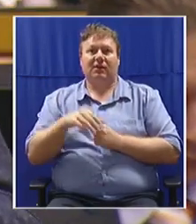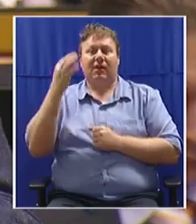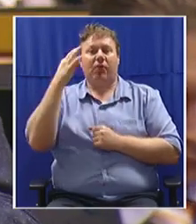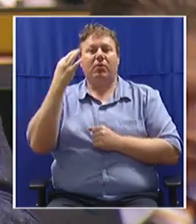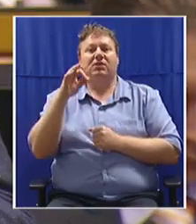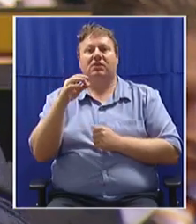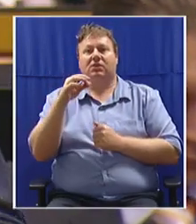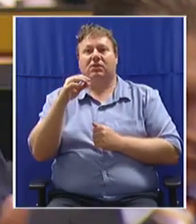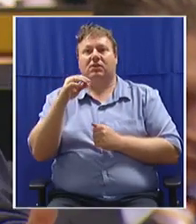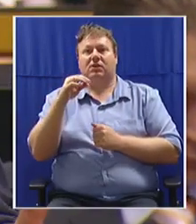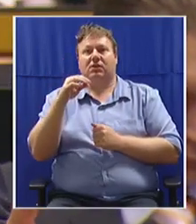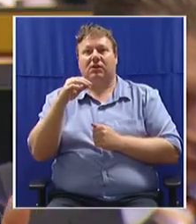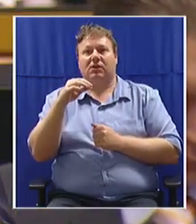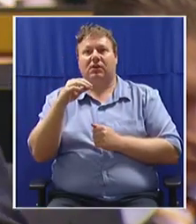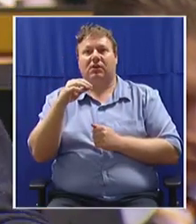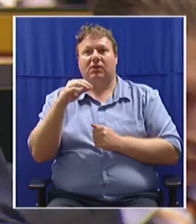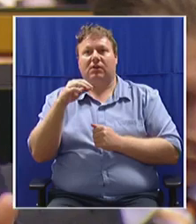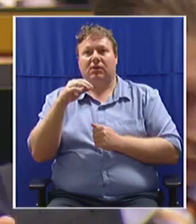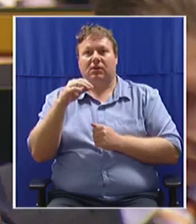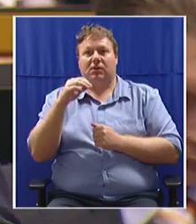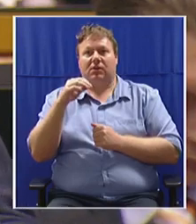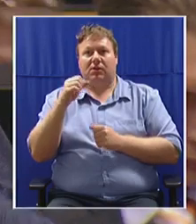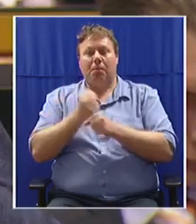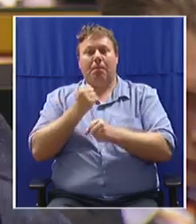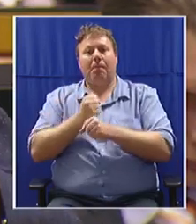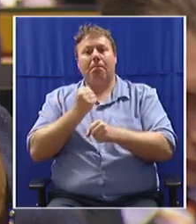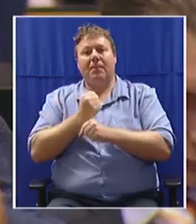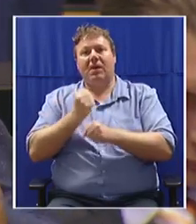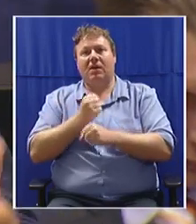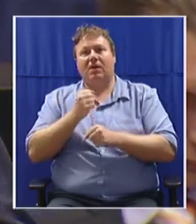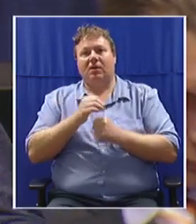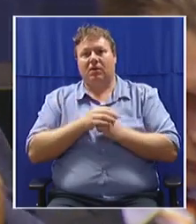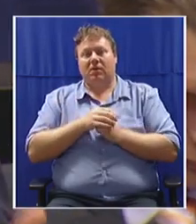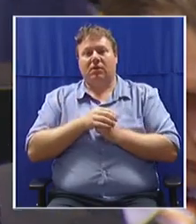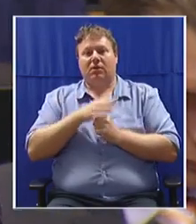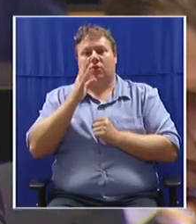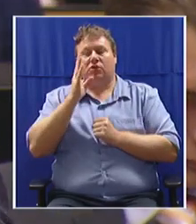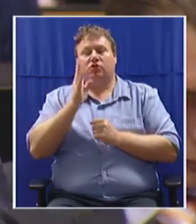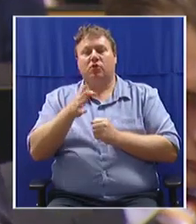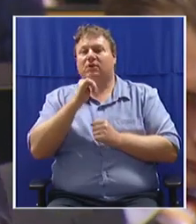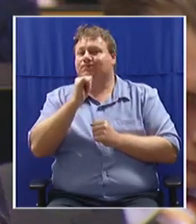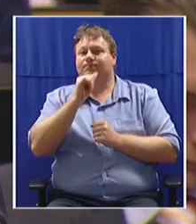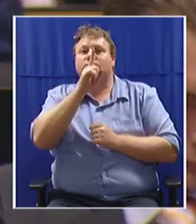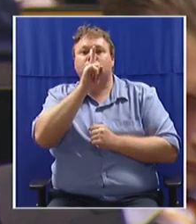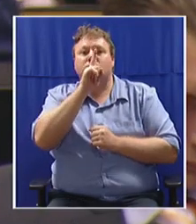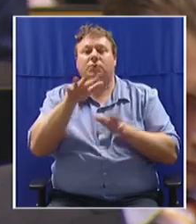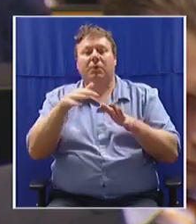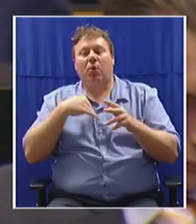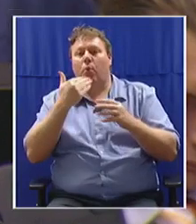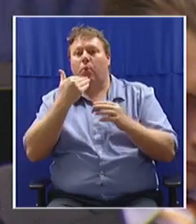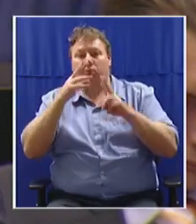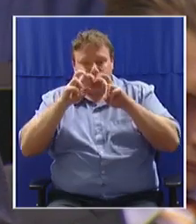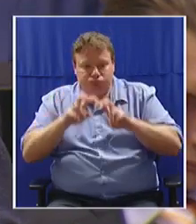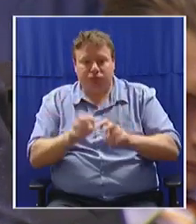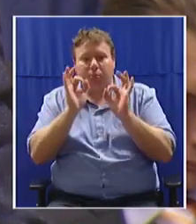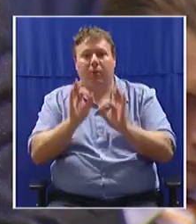to silence those that enter into a due diligence process. For example, Denel